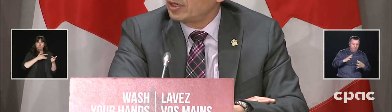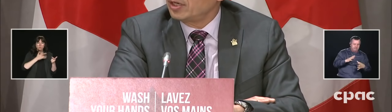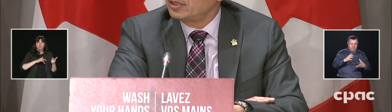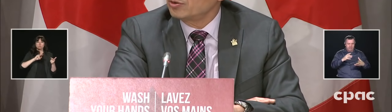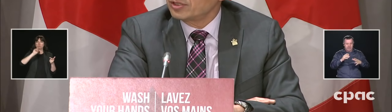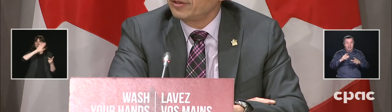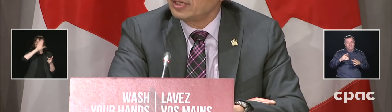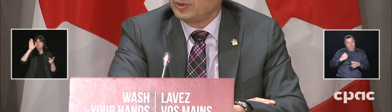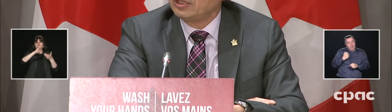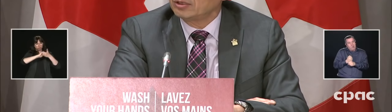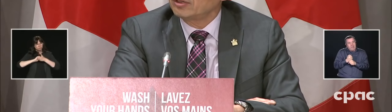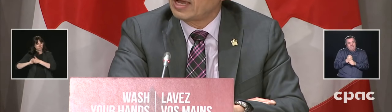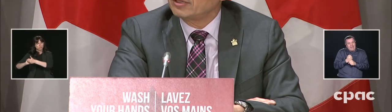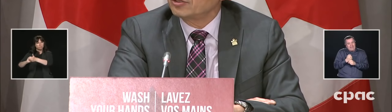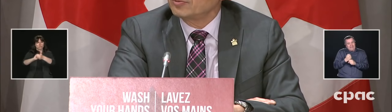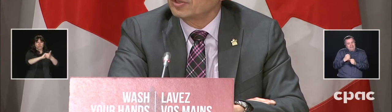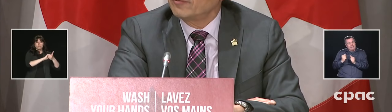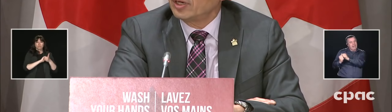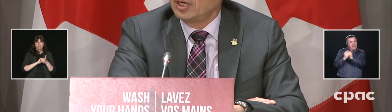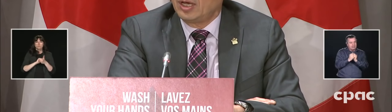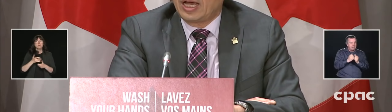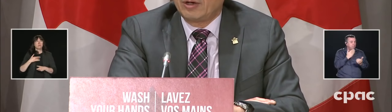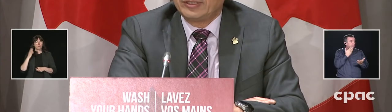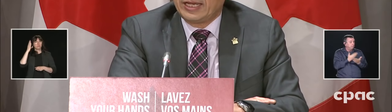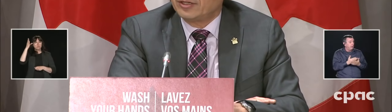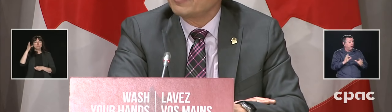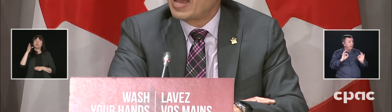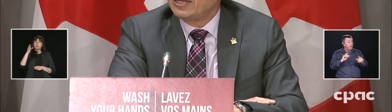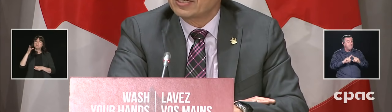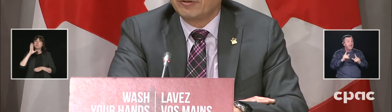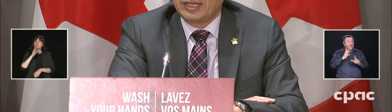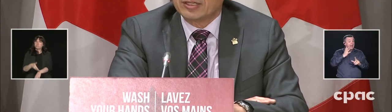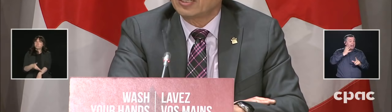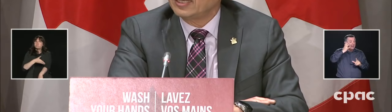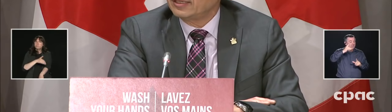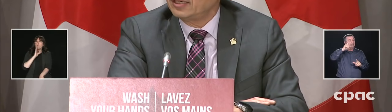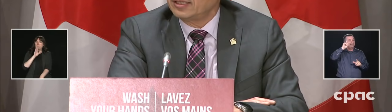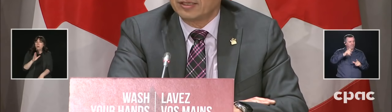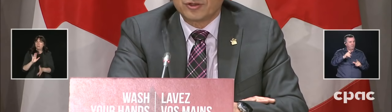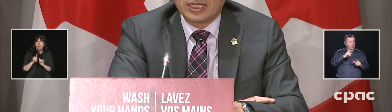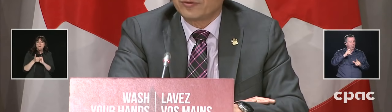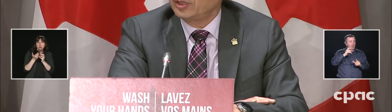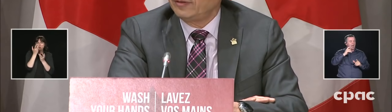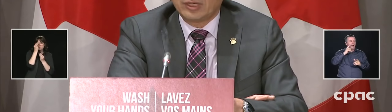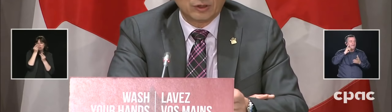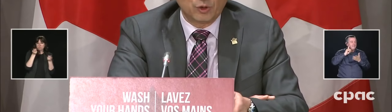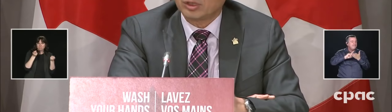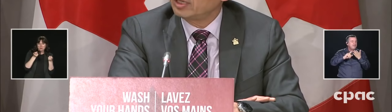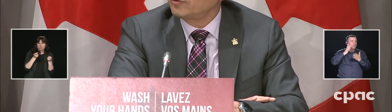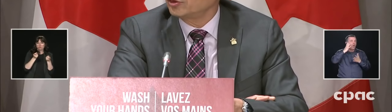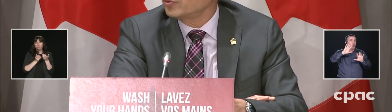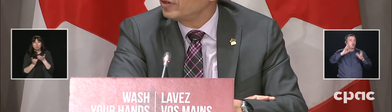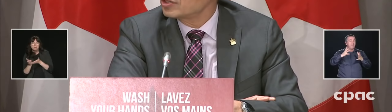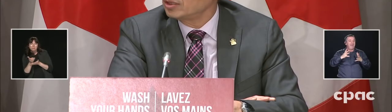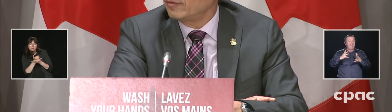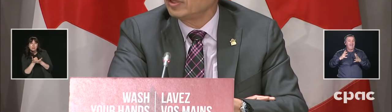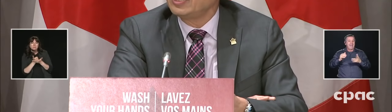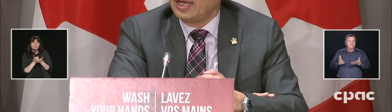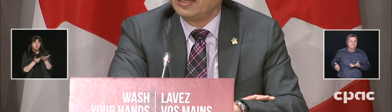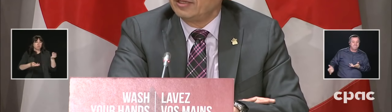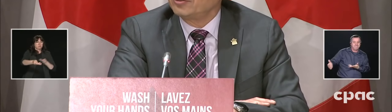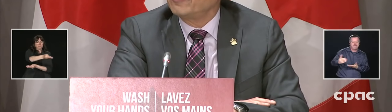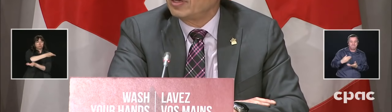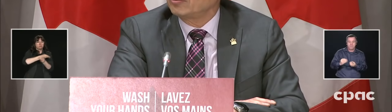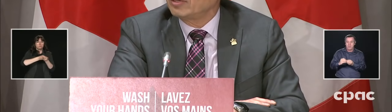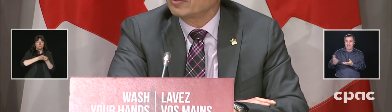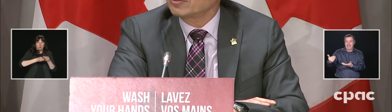to be quite honest, those are things we need to look at in terms of how data is managed, how data is collected, transferred even at local level to provincial level,